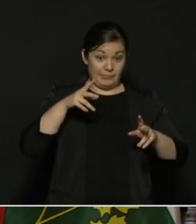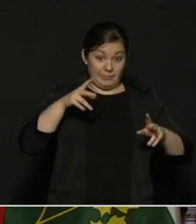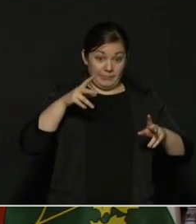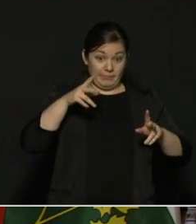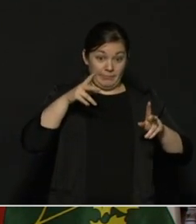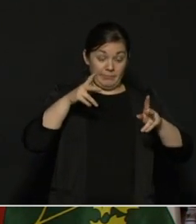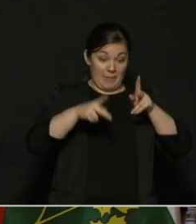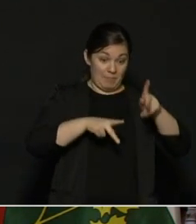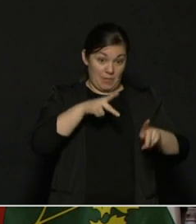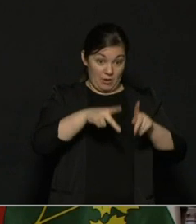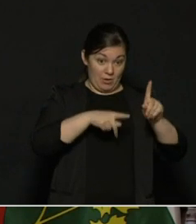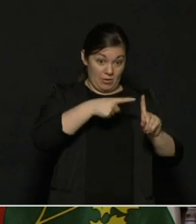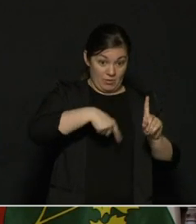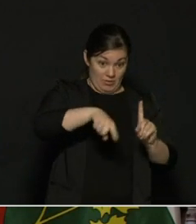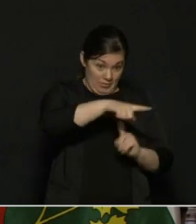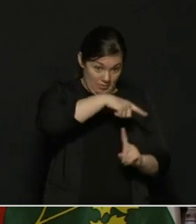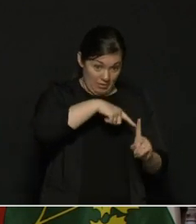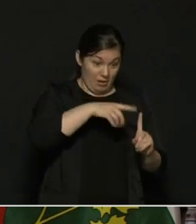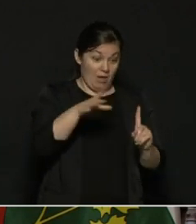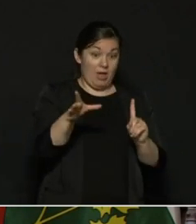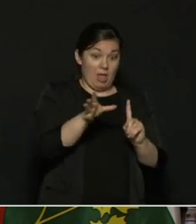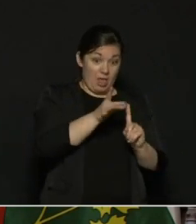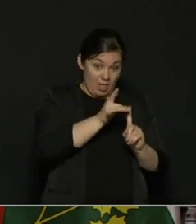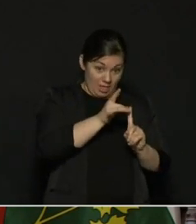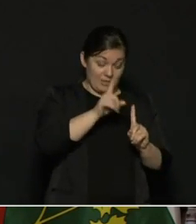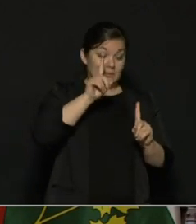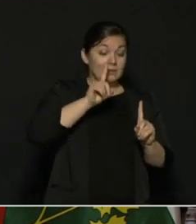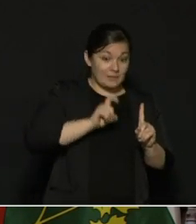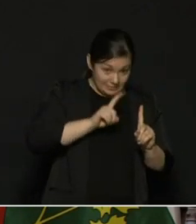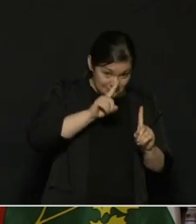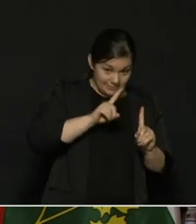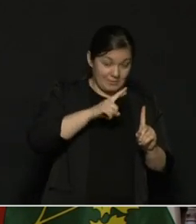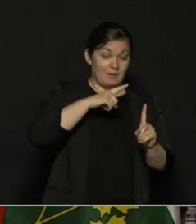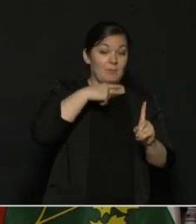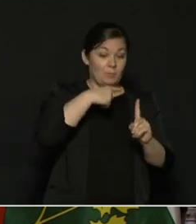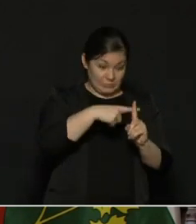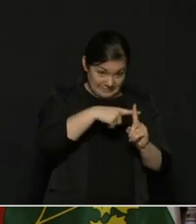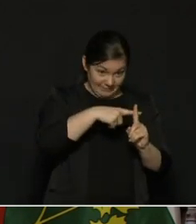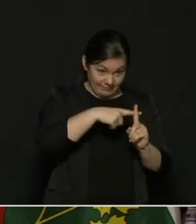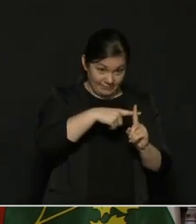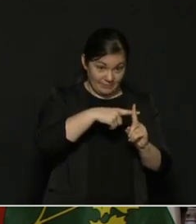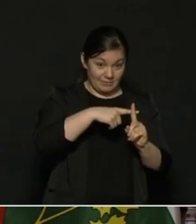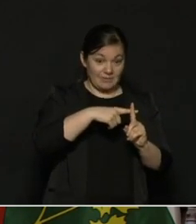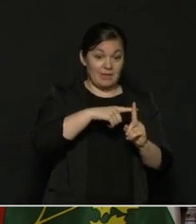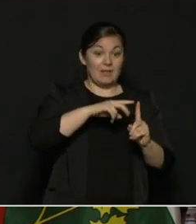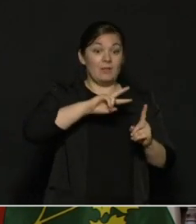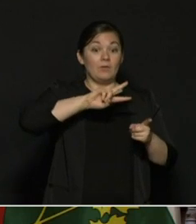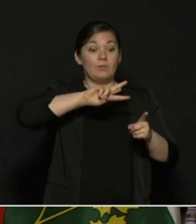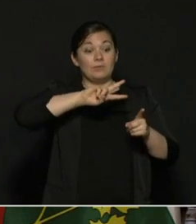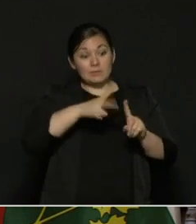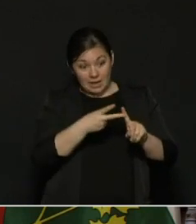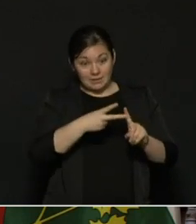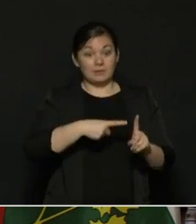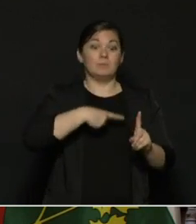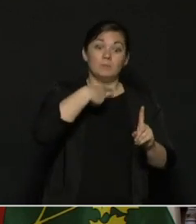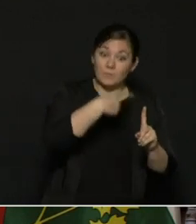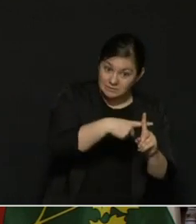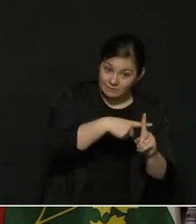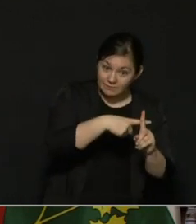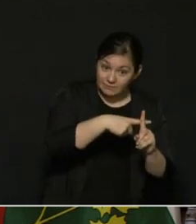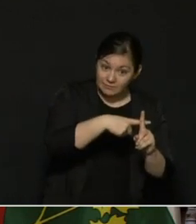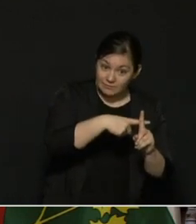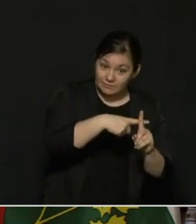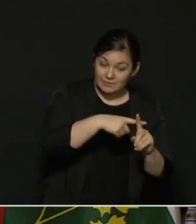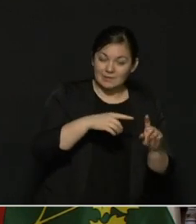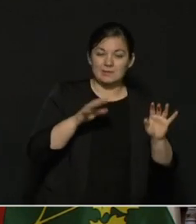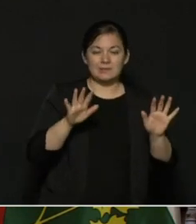And I think some of the confusion, we've tried to be clear on this, and this is a bit challenging. The test itself